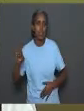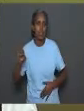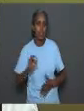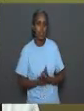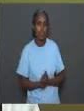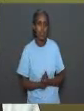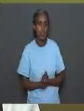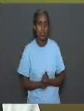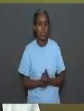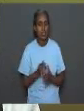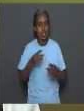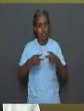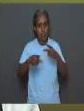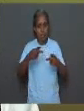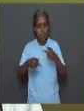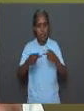in parentheses.